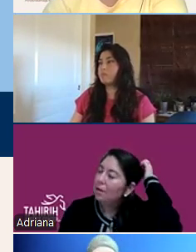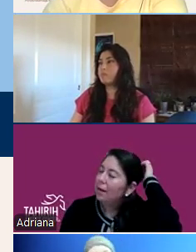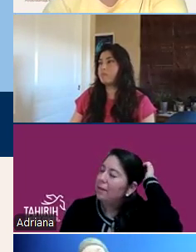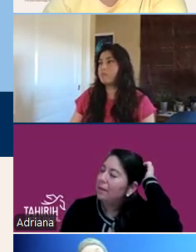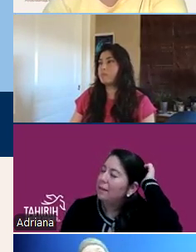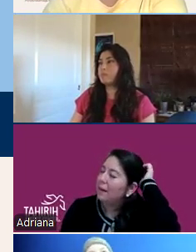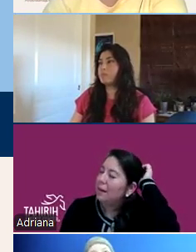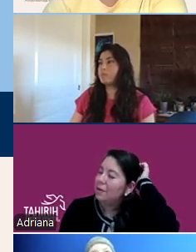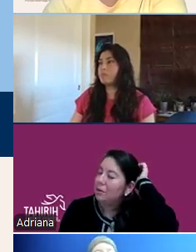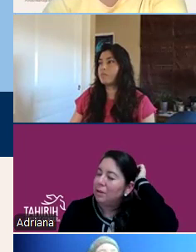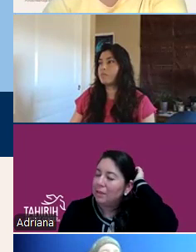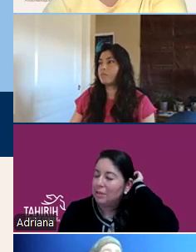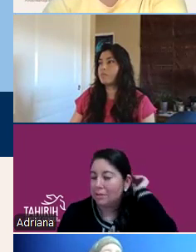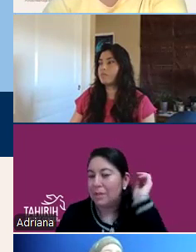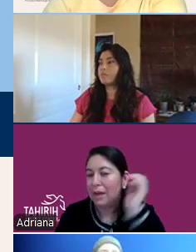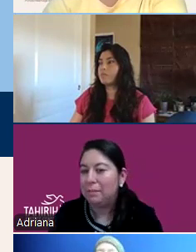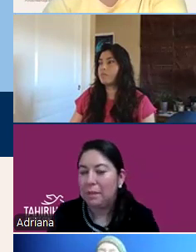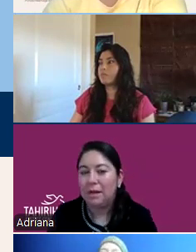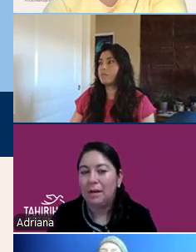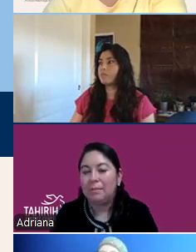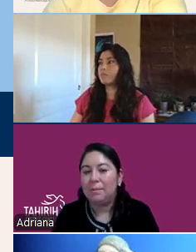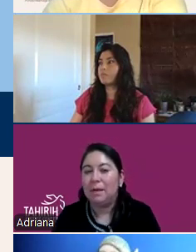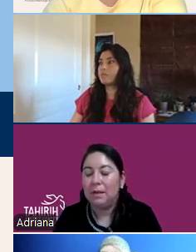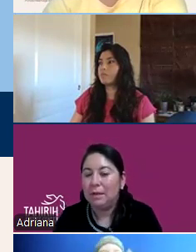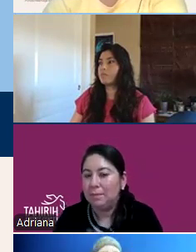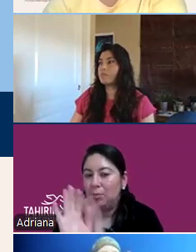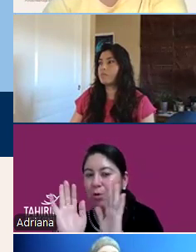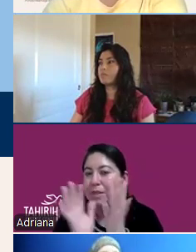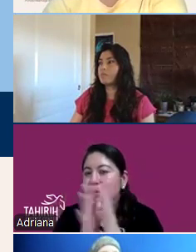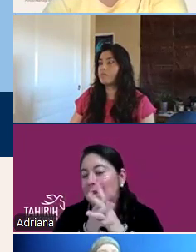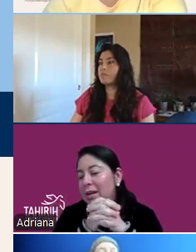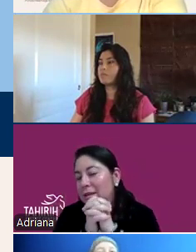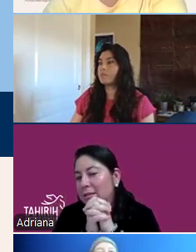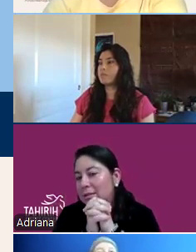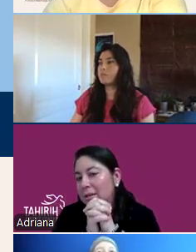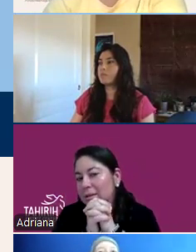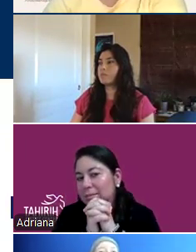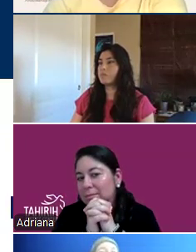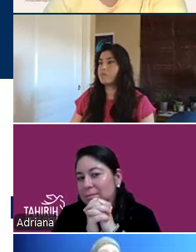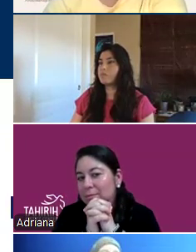No, I think, you know, in the interest of time, I will leave it at